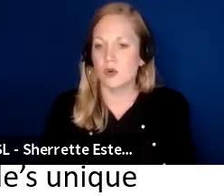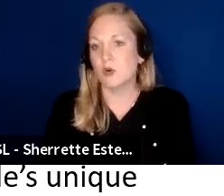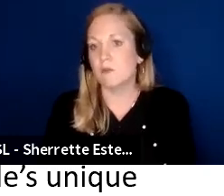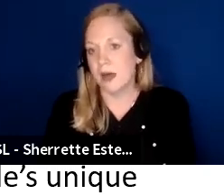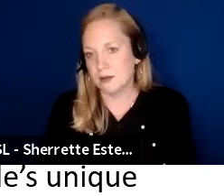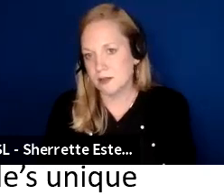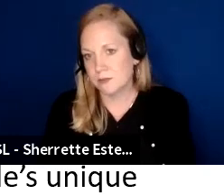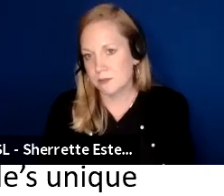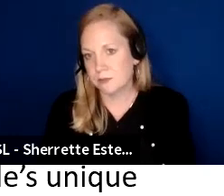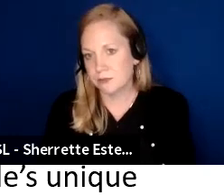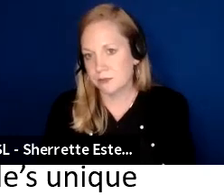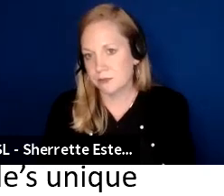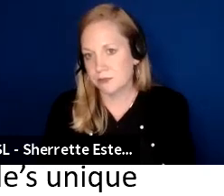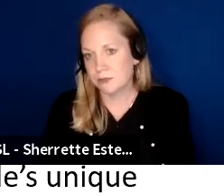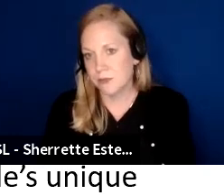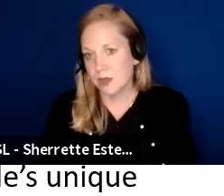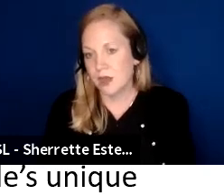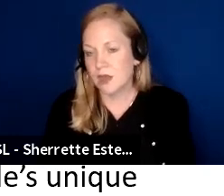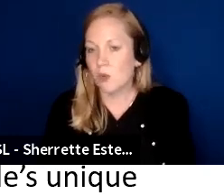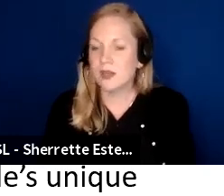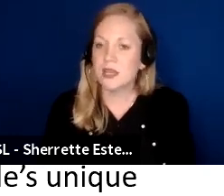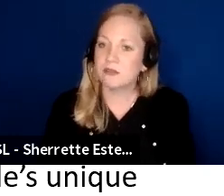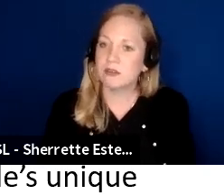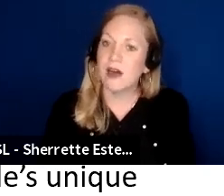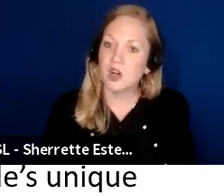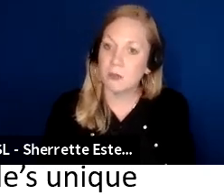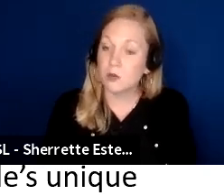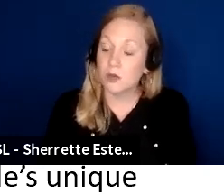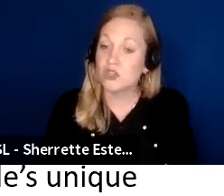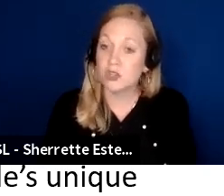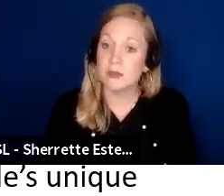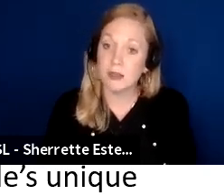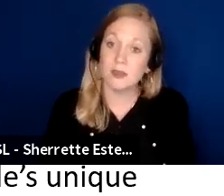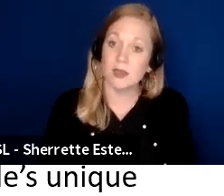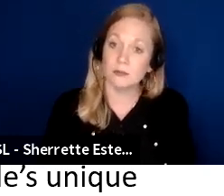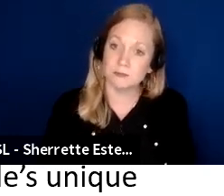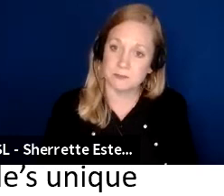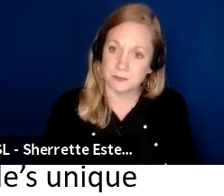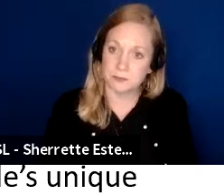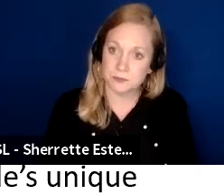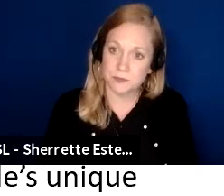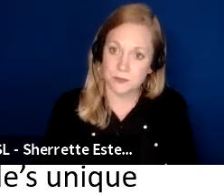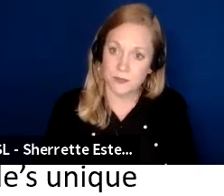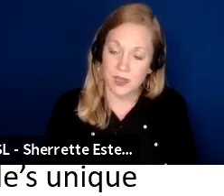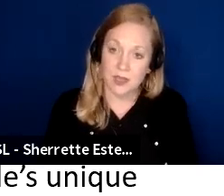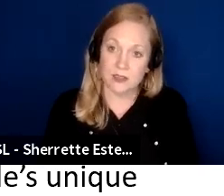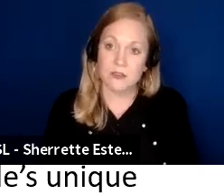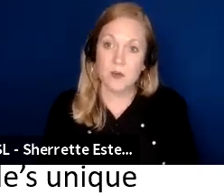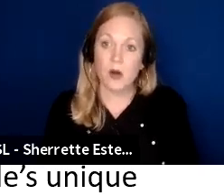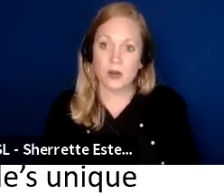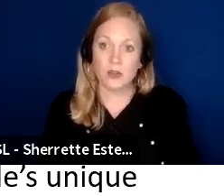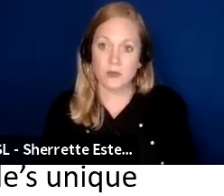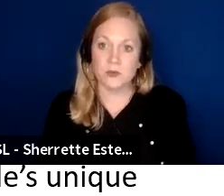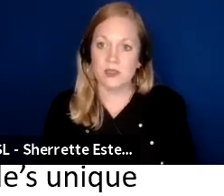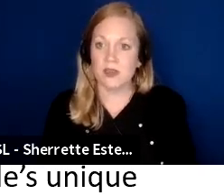what normal meant and what kind of environment we should be living in. The